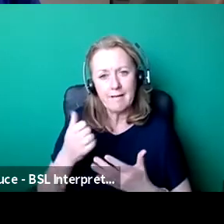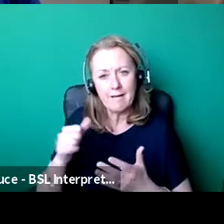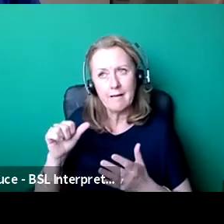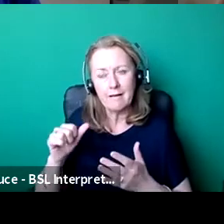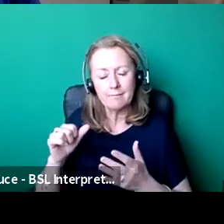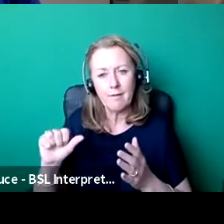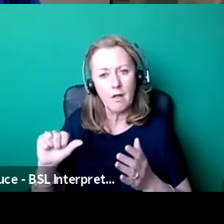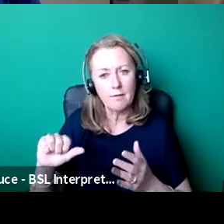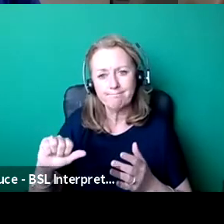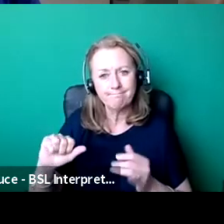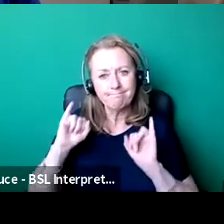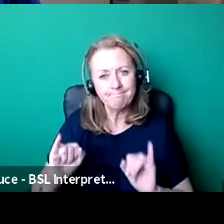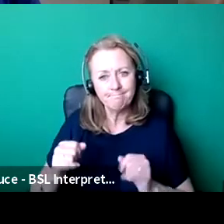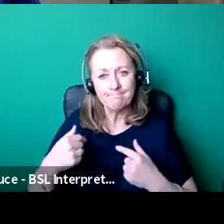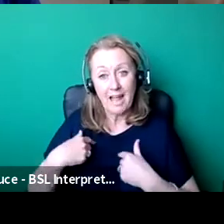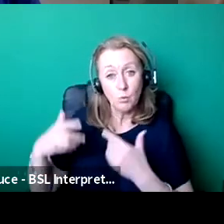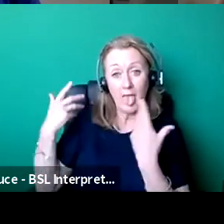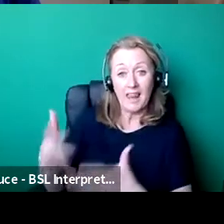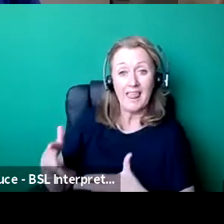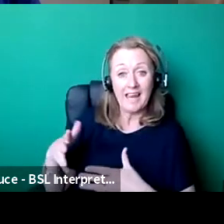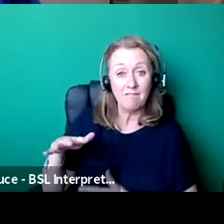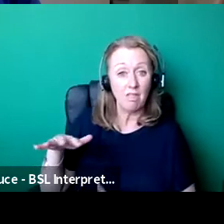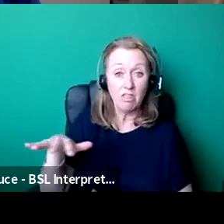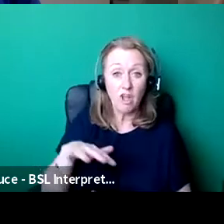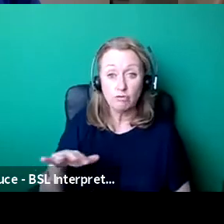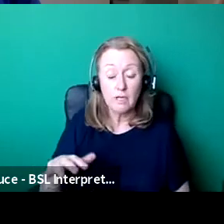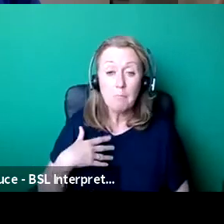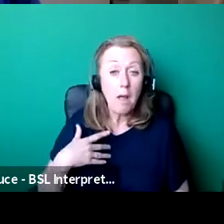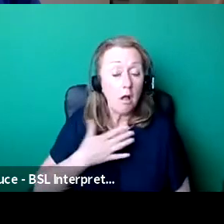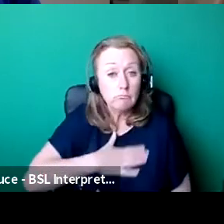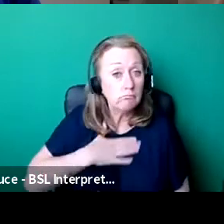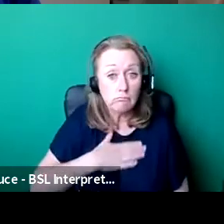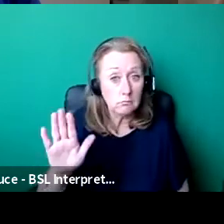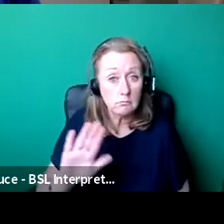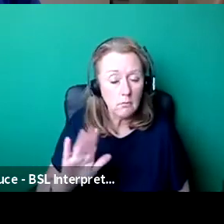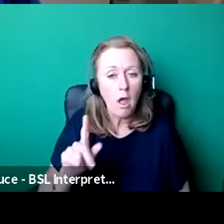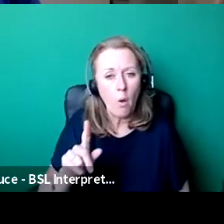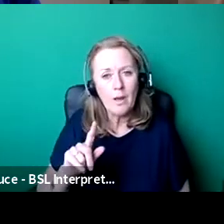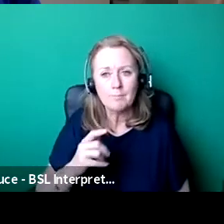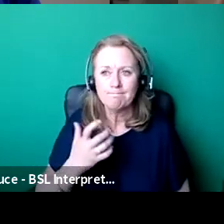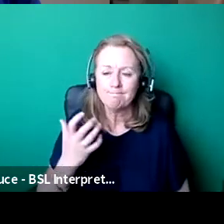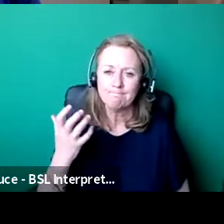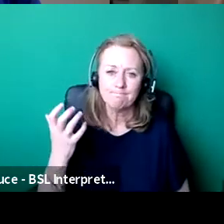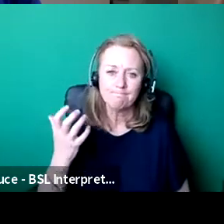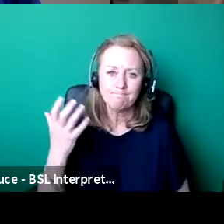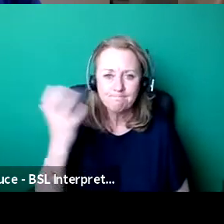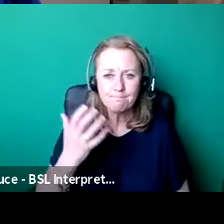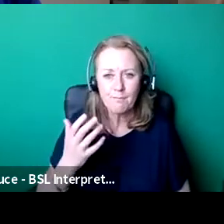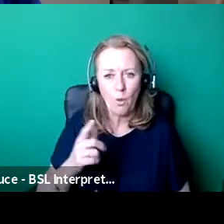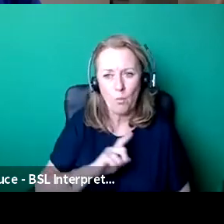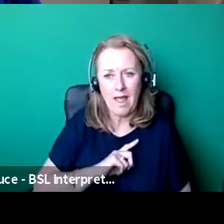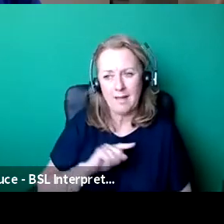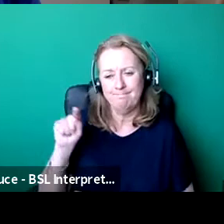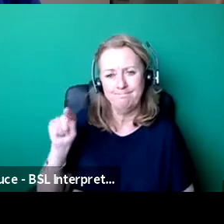eventually. I do not regret it. I only regret that now the situation is much worse for